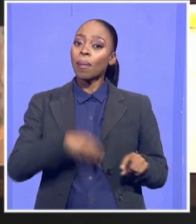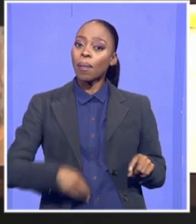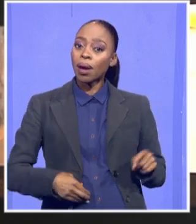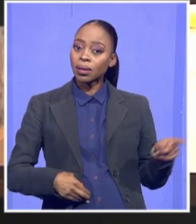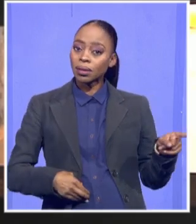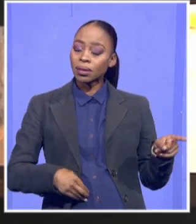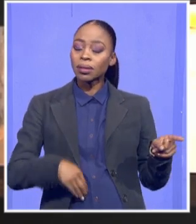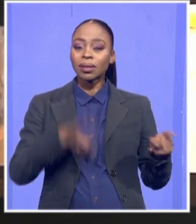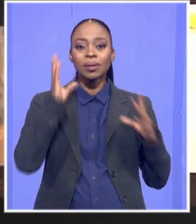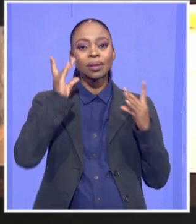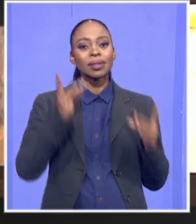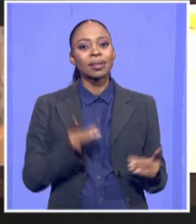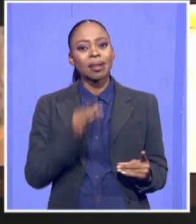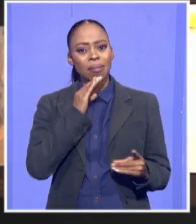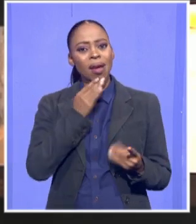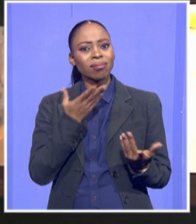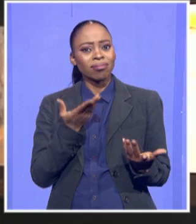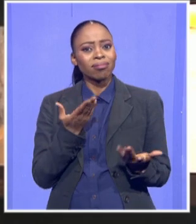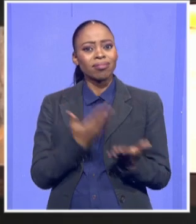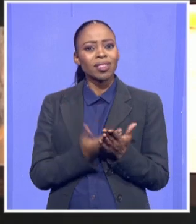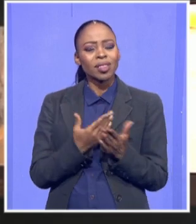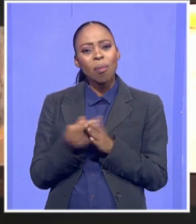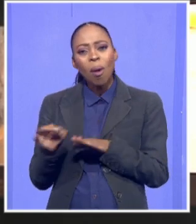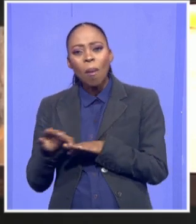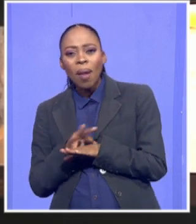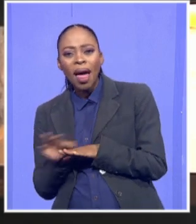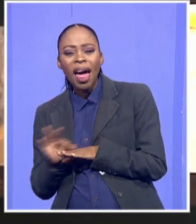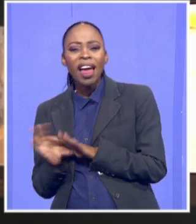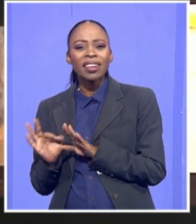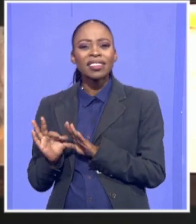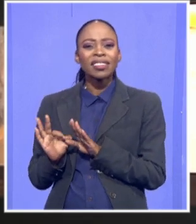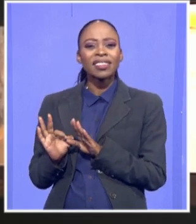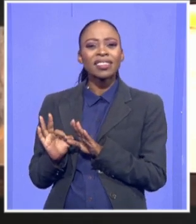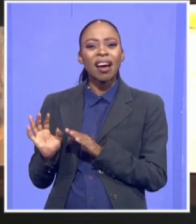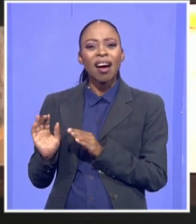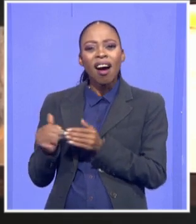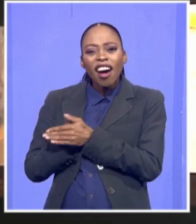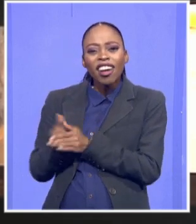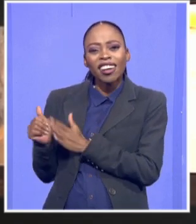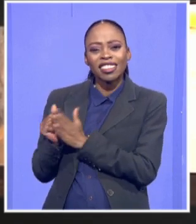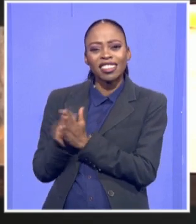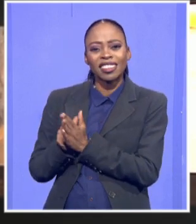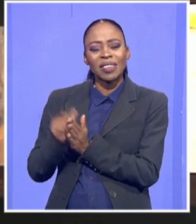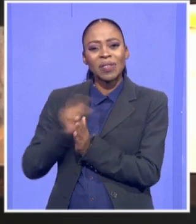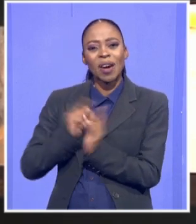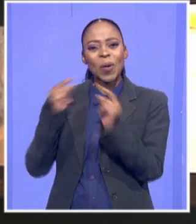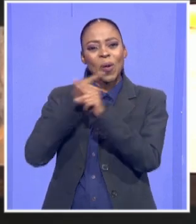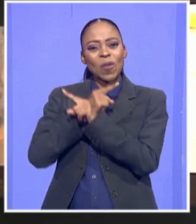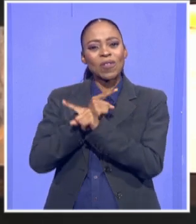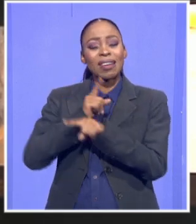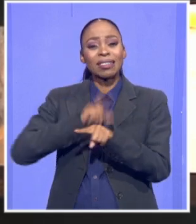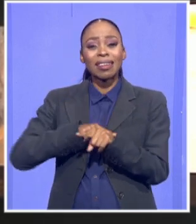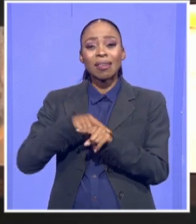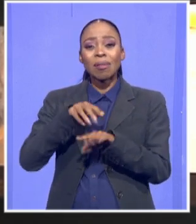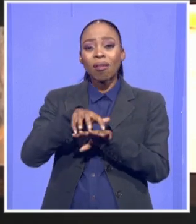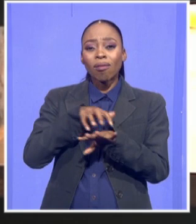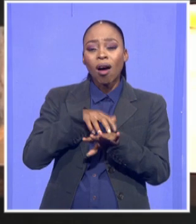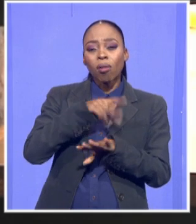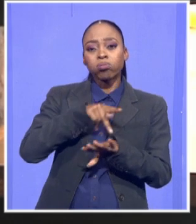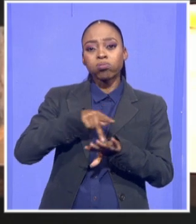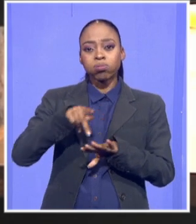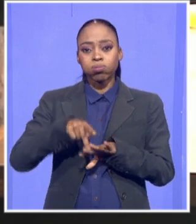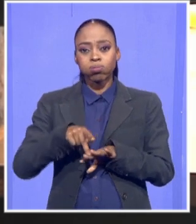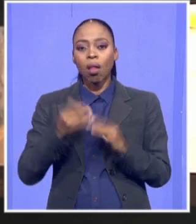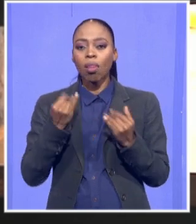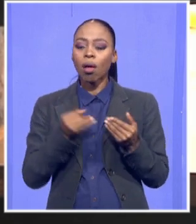decision could have had a reasonable bias or was conflicted at the time due to this Phala Phala saga. So I'm going to start with Advocate